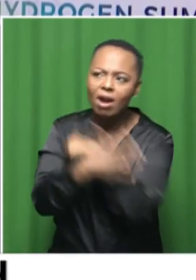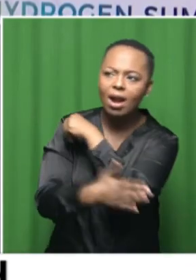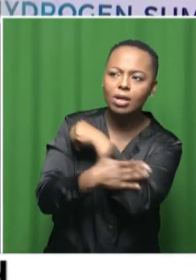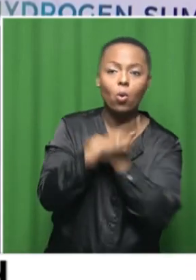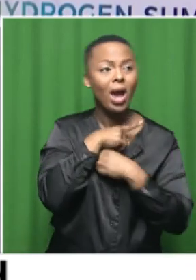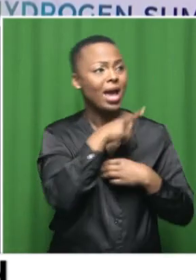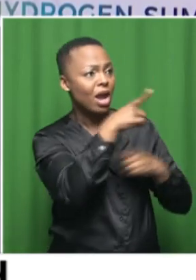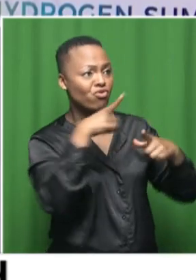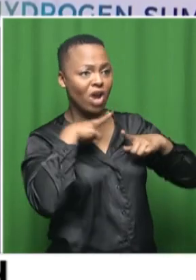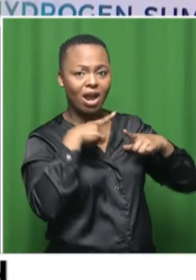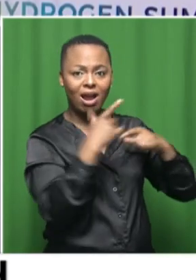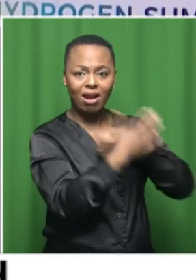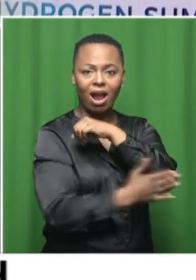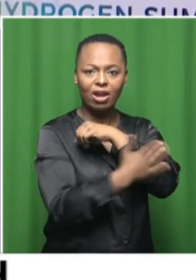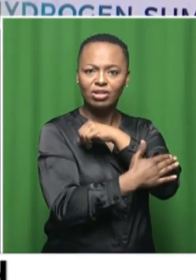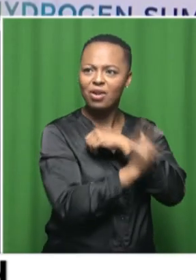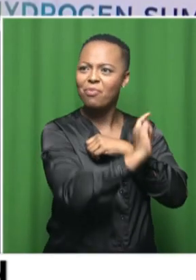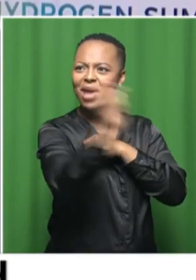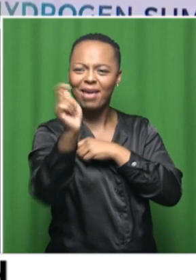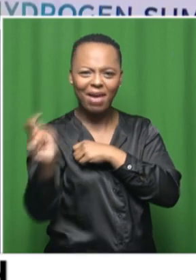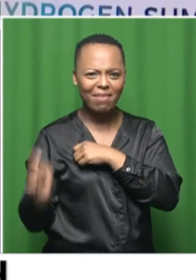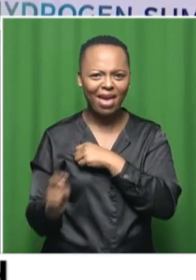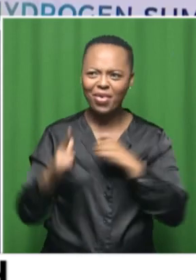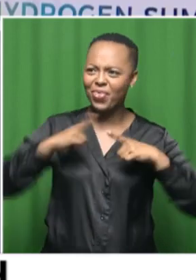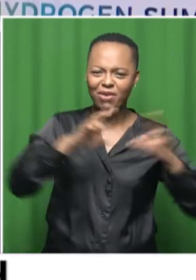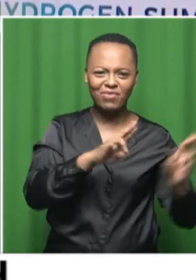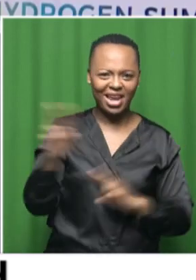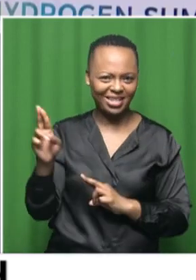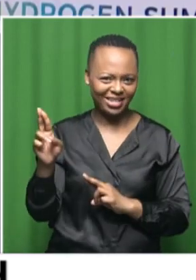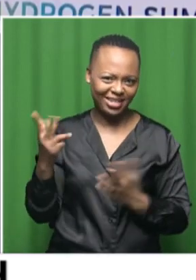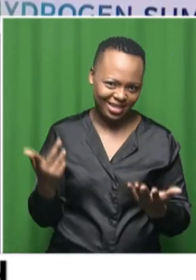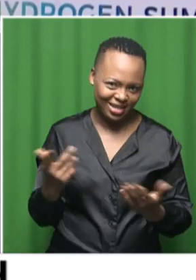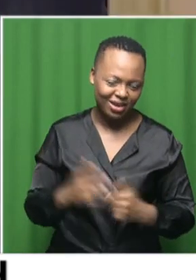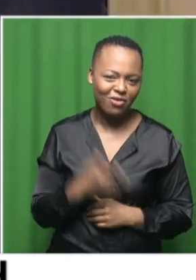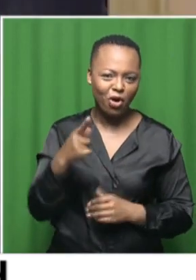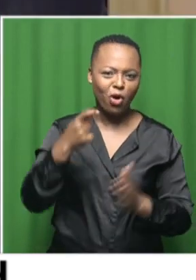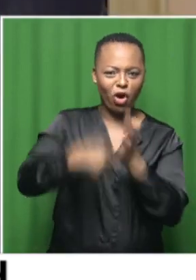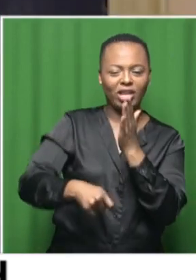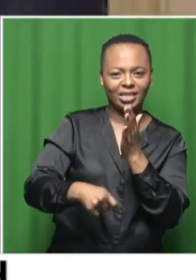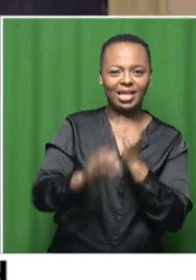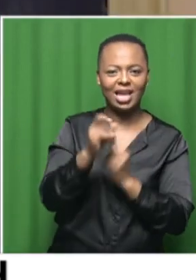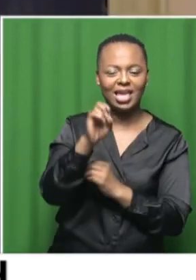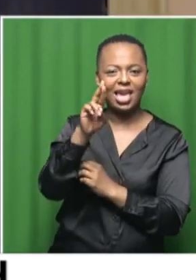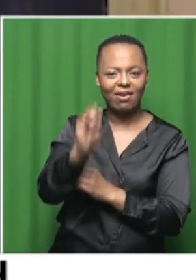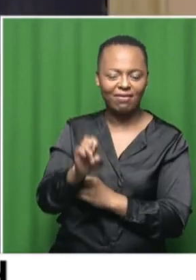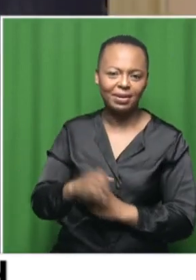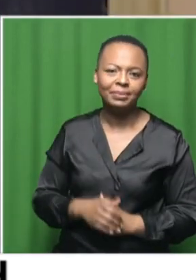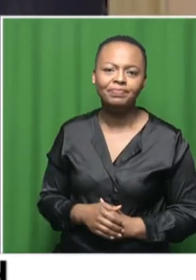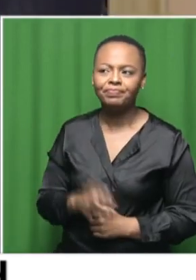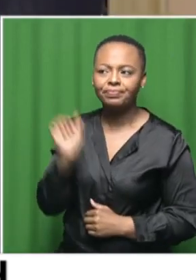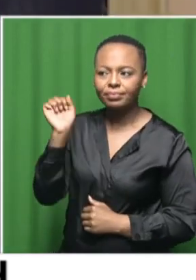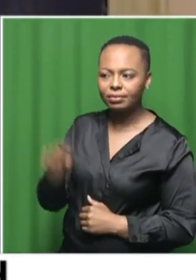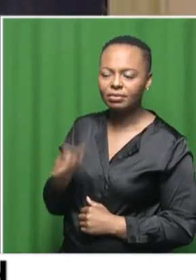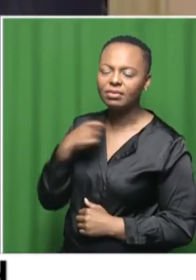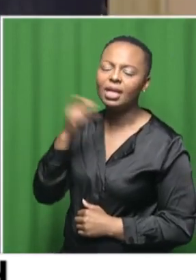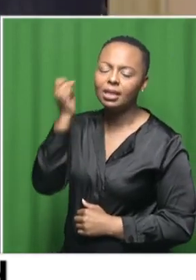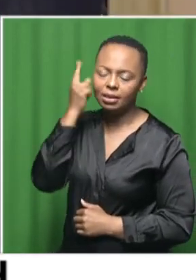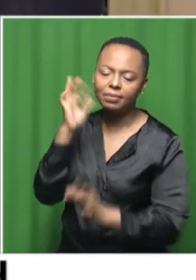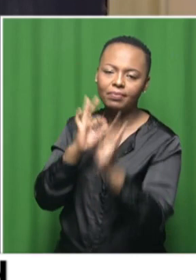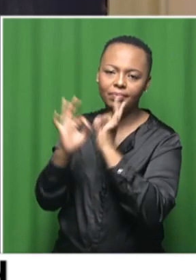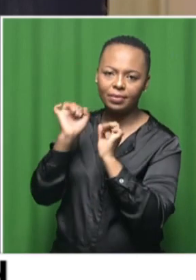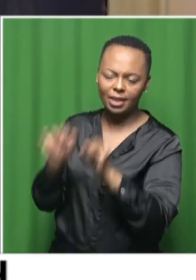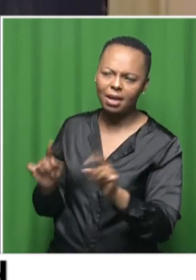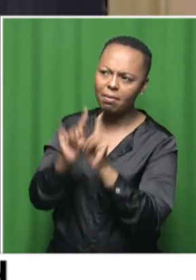countries are prepared to pay that premium related to the cost curve. I think that's a sound explanation. The question,